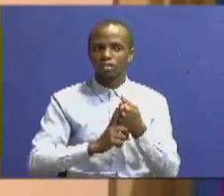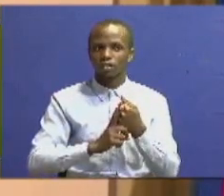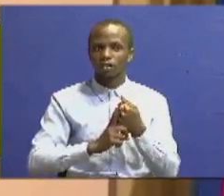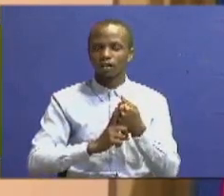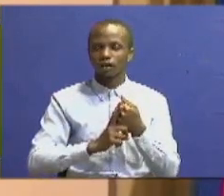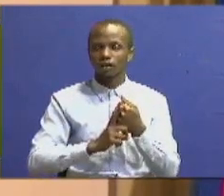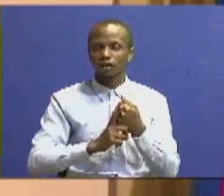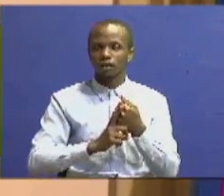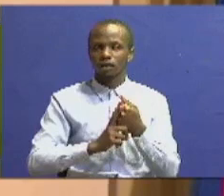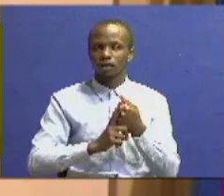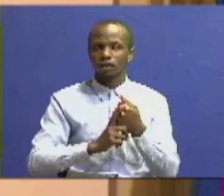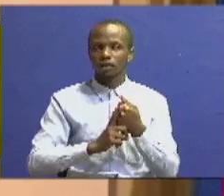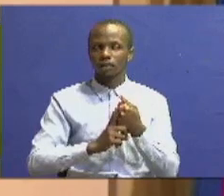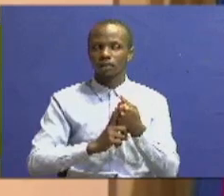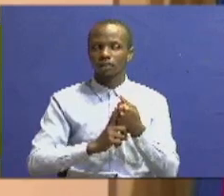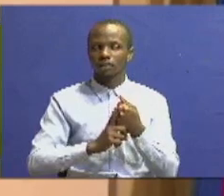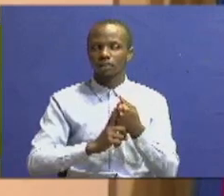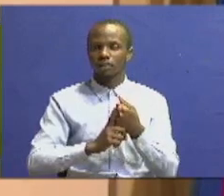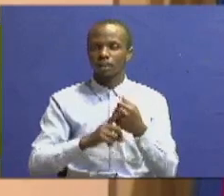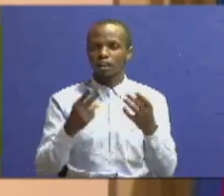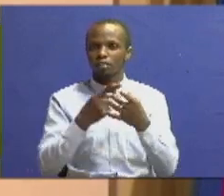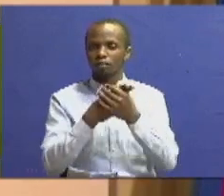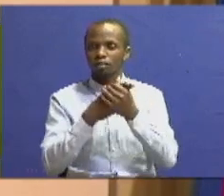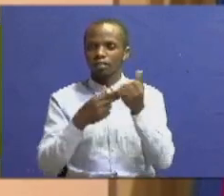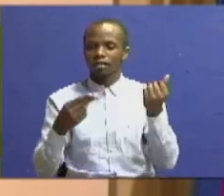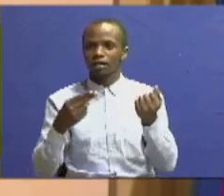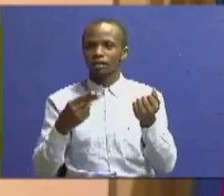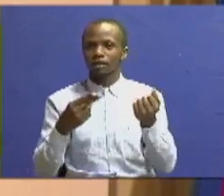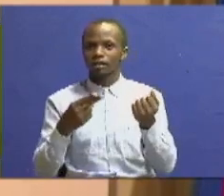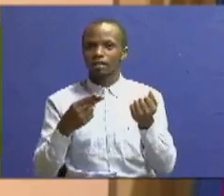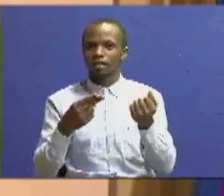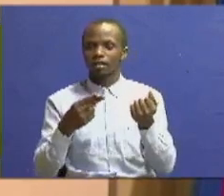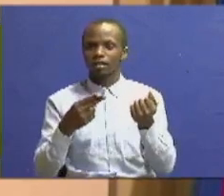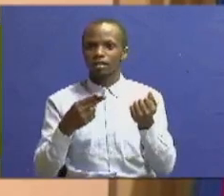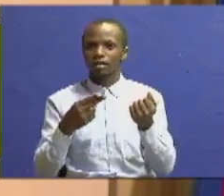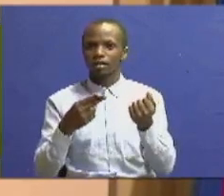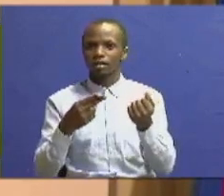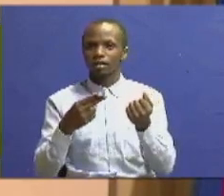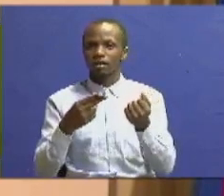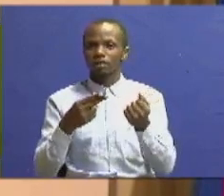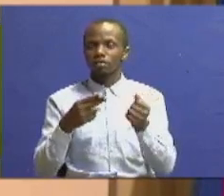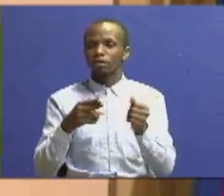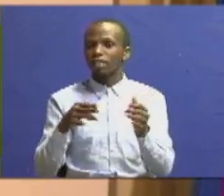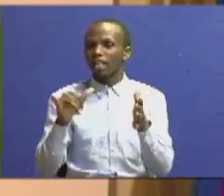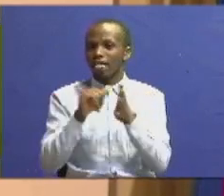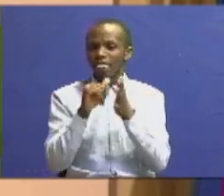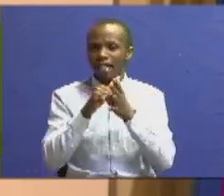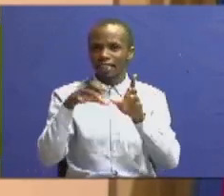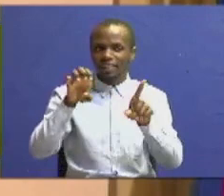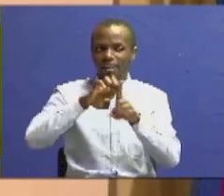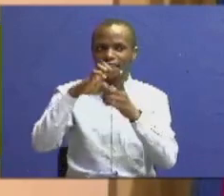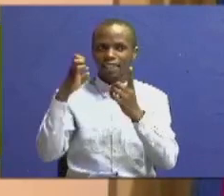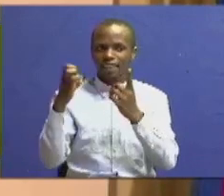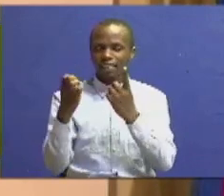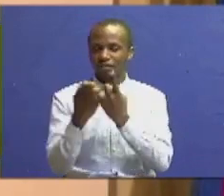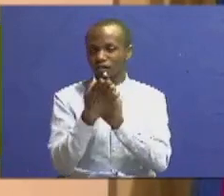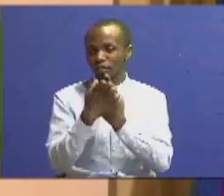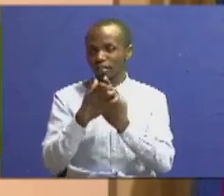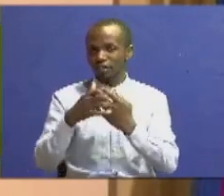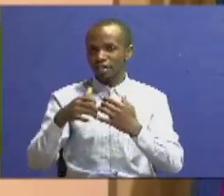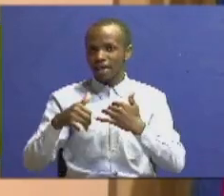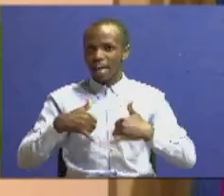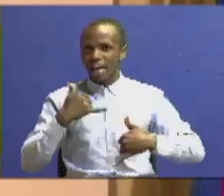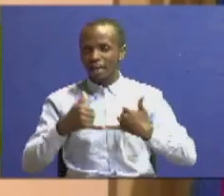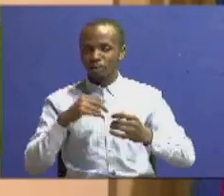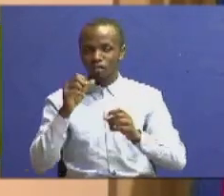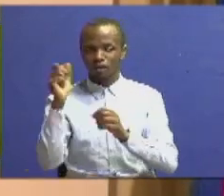County. This year will be the first time battle celebrating 20 years since the rally was started in Kenya. As the Chief